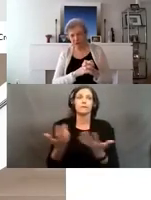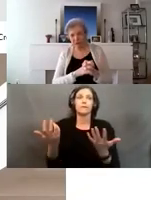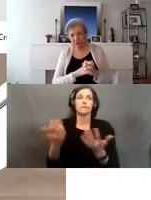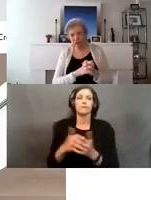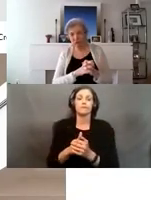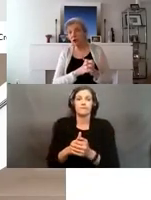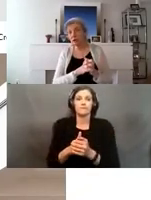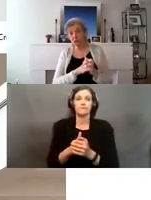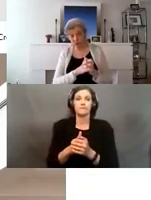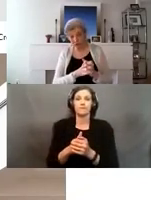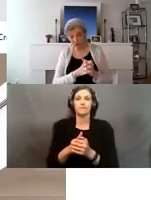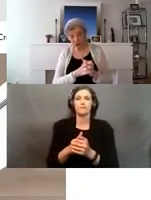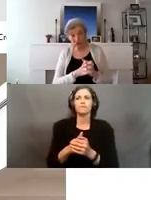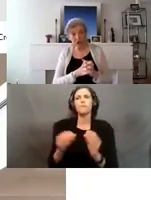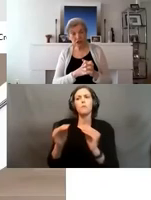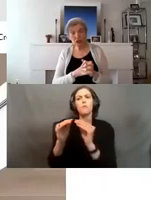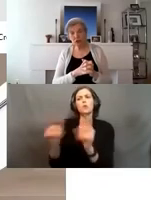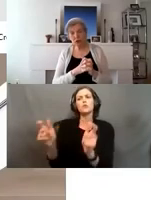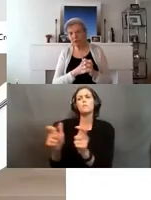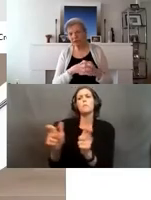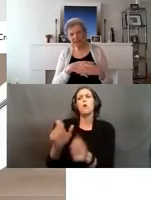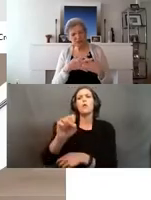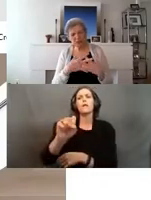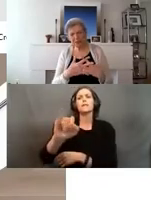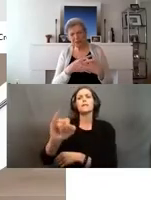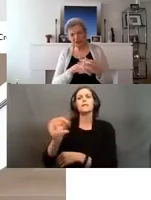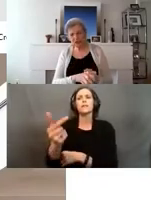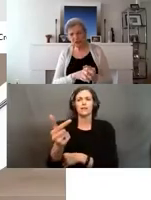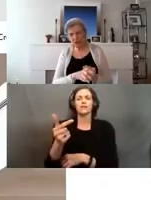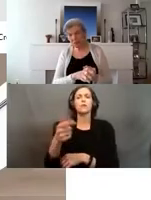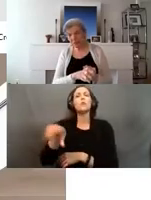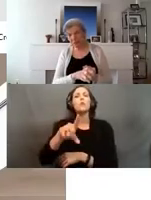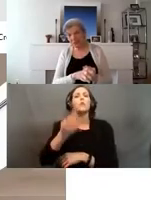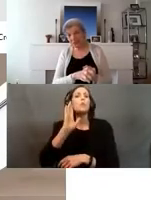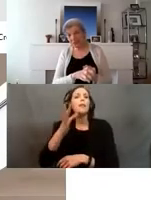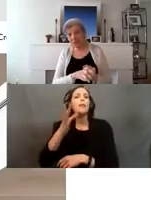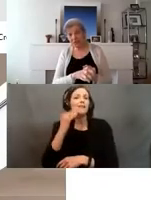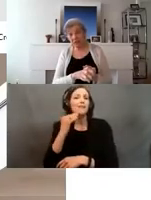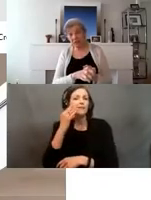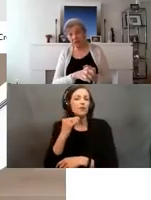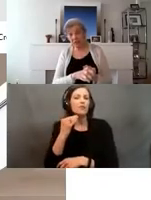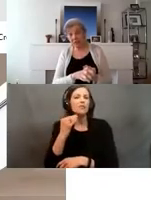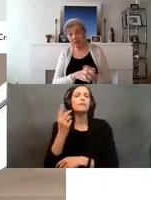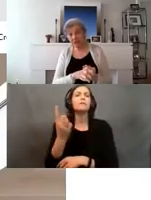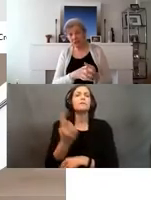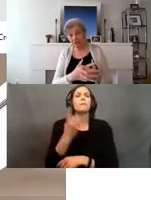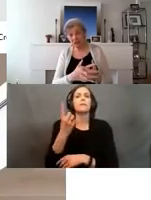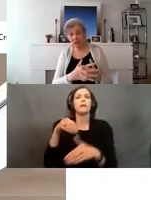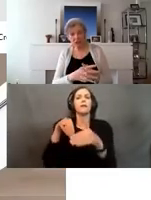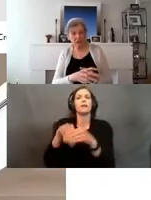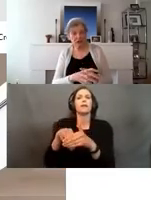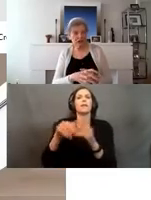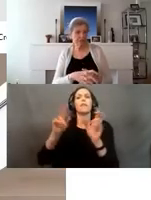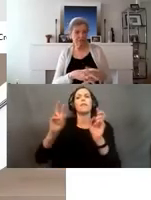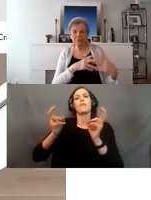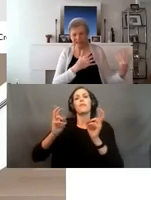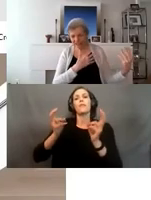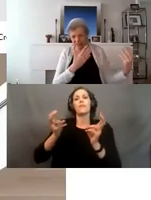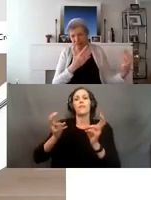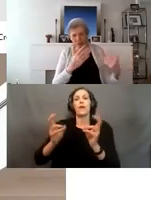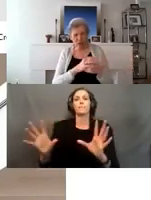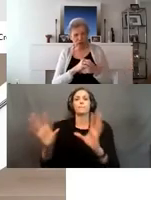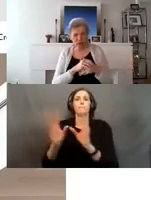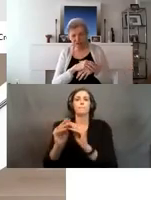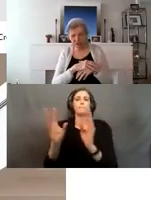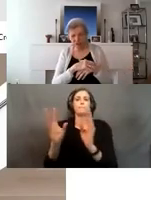smaller SIGs. You will be experiencing something that's in the essentially the meeting